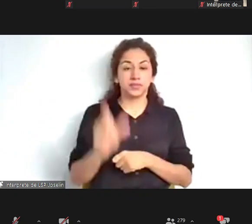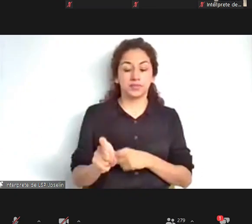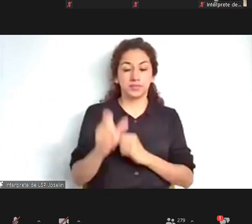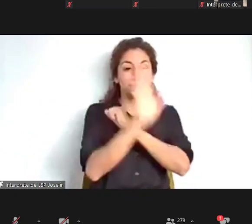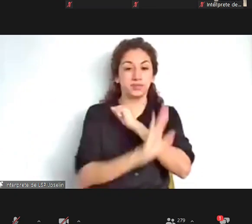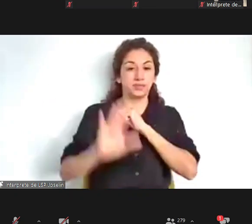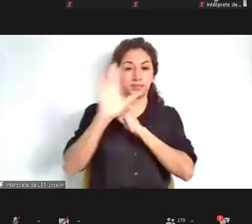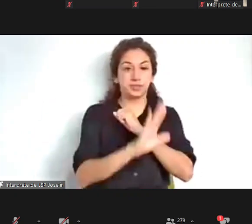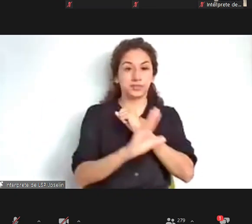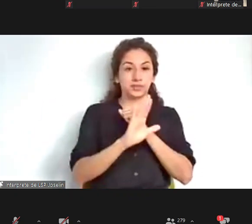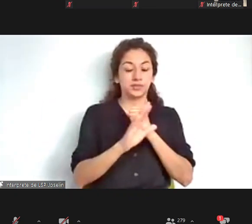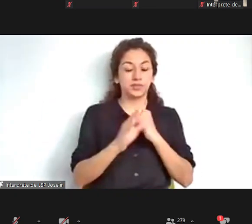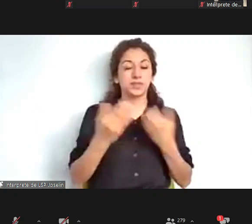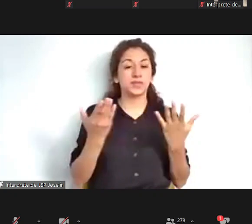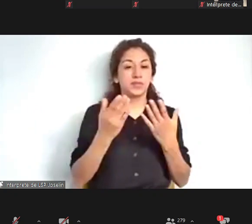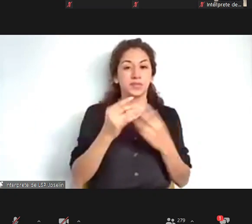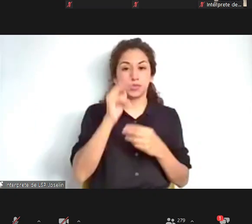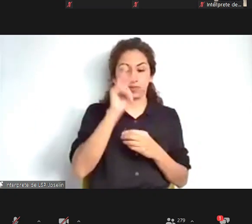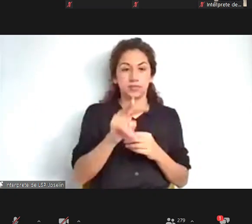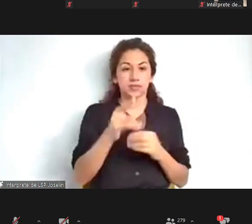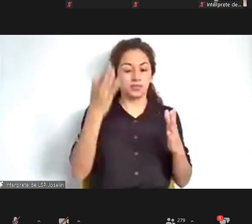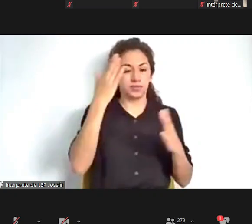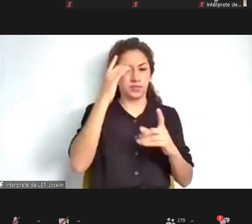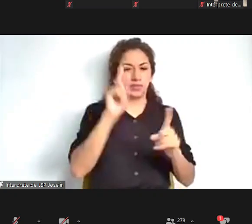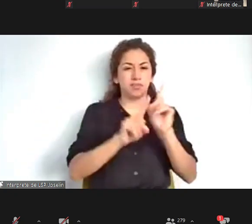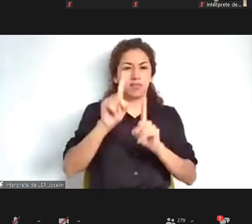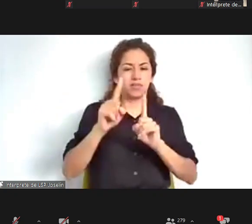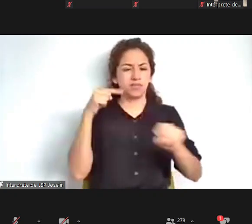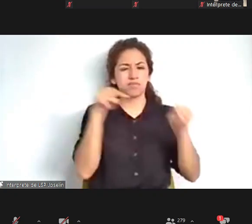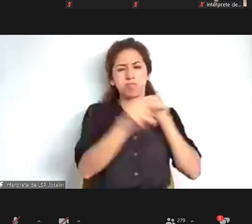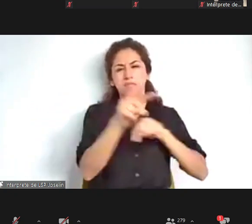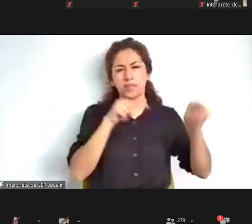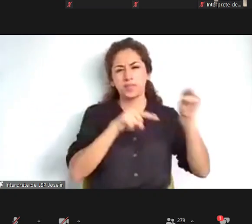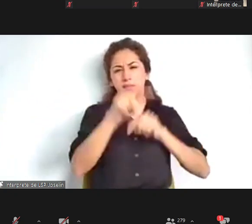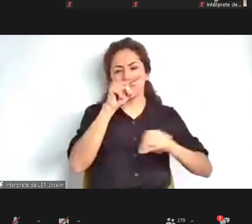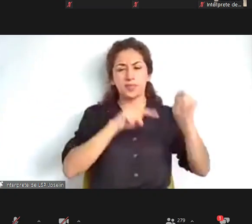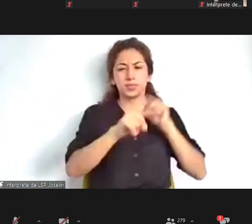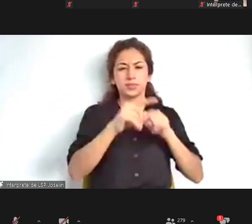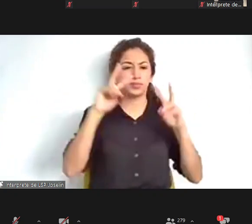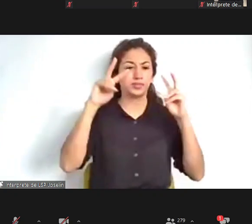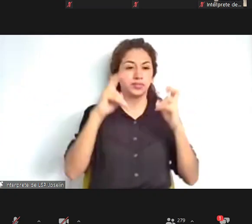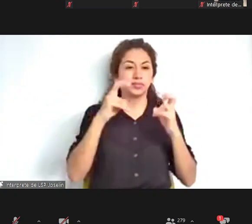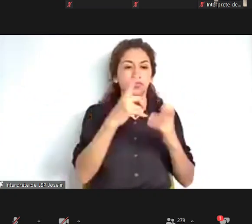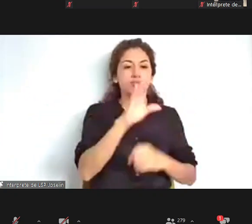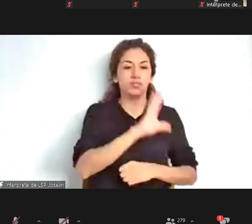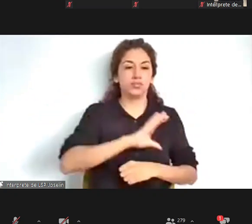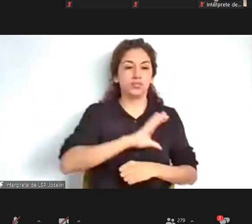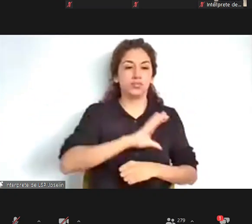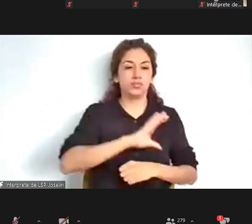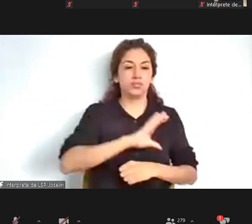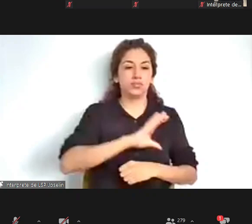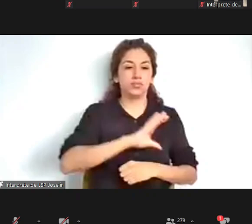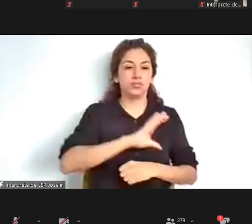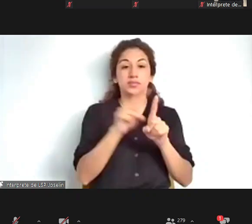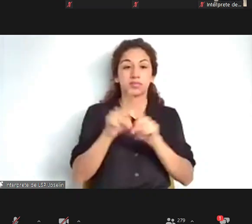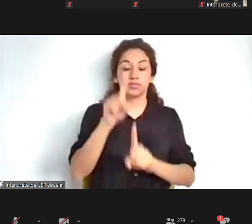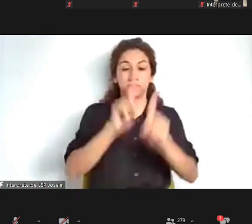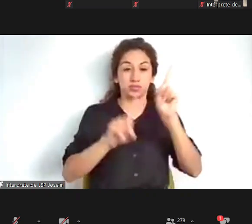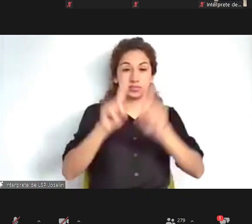the space the civic space that despite under the exp exposure to the